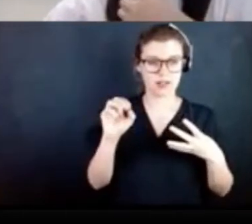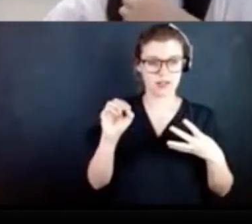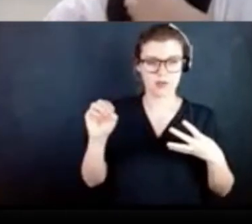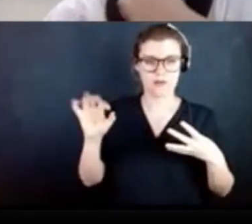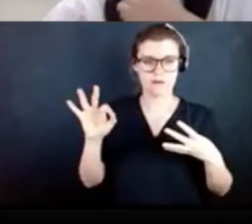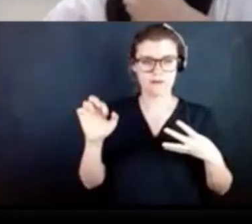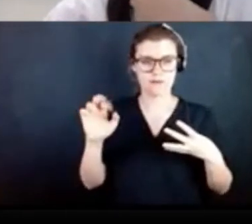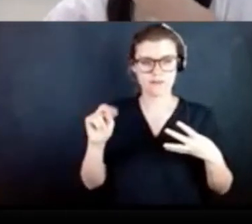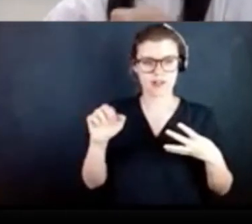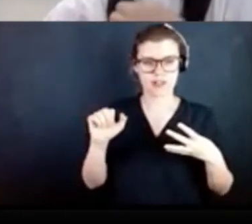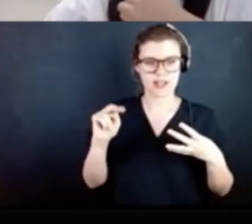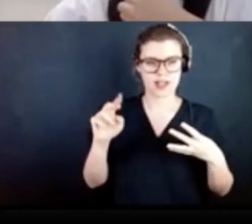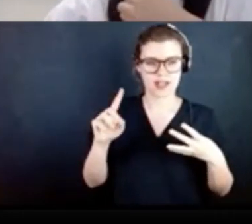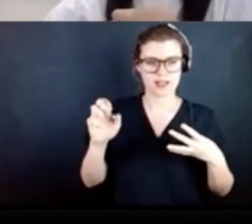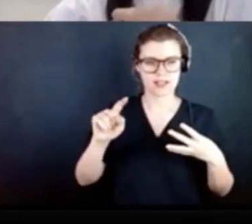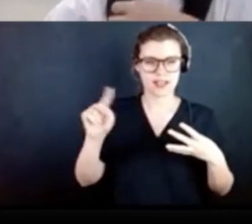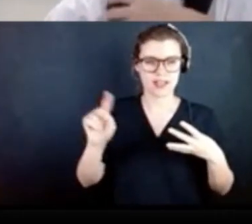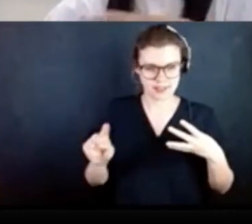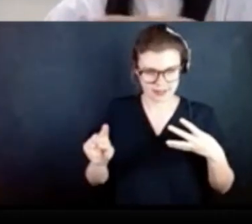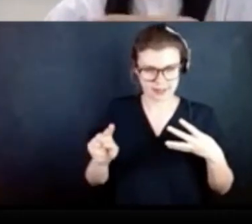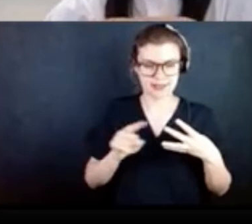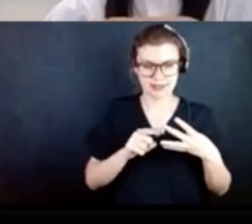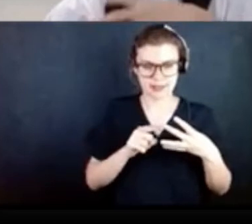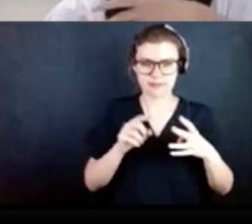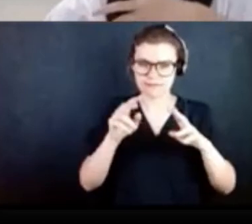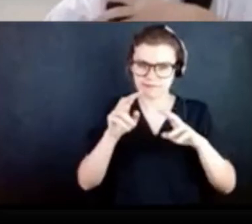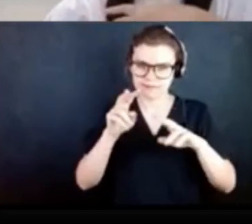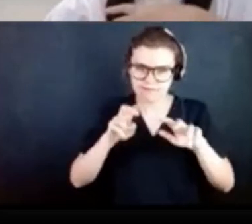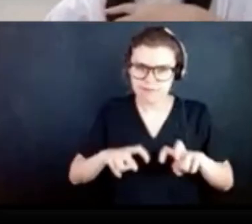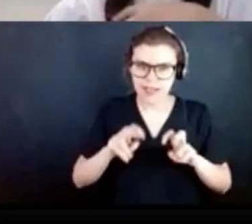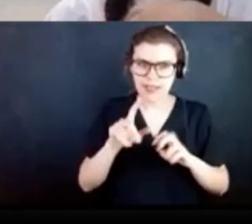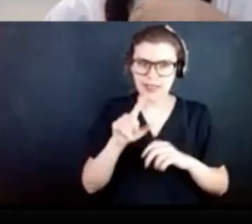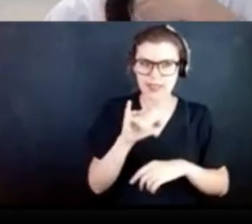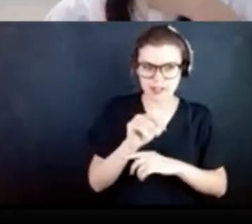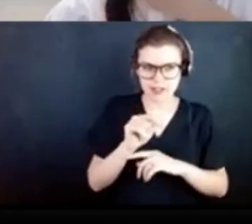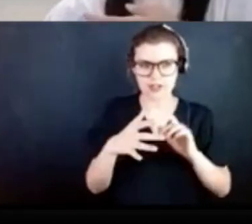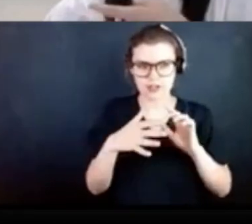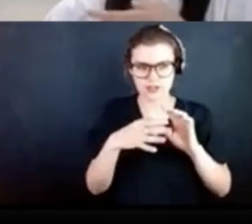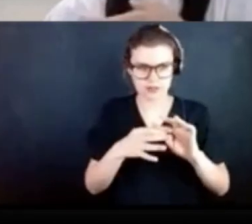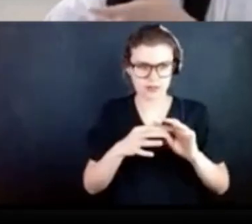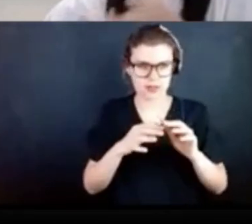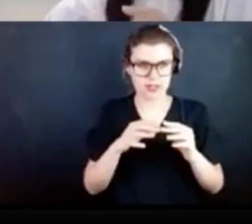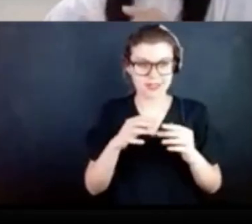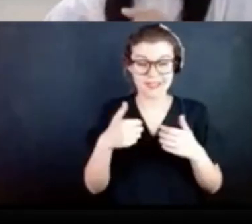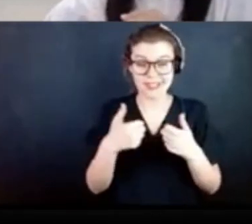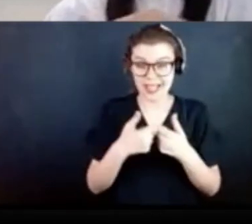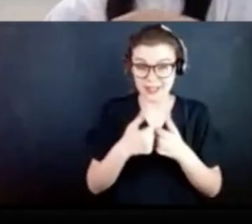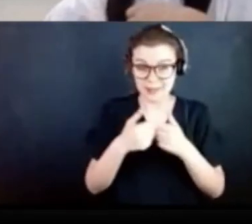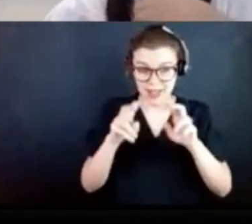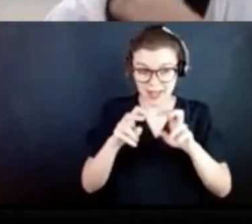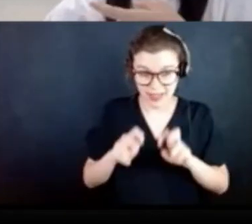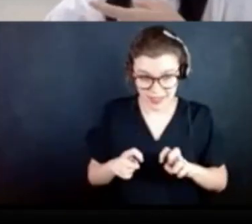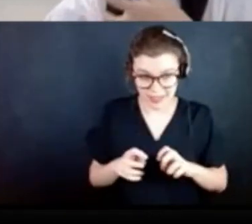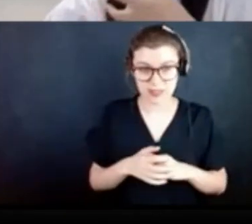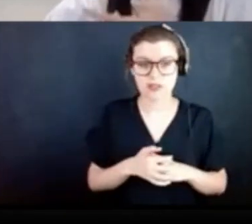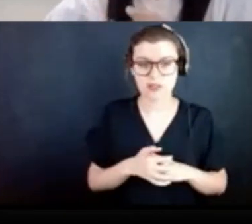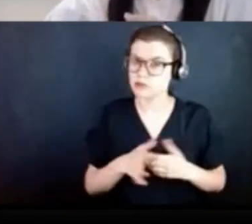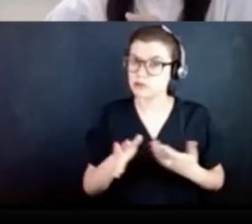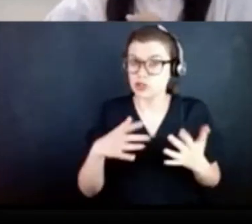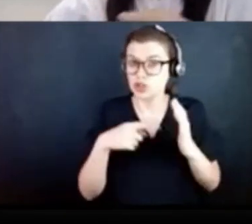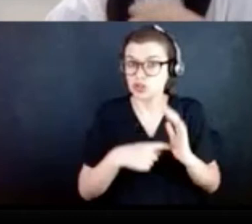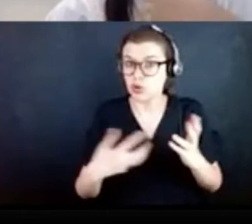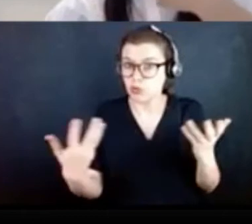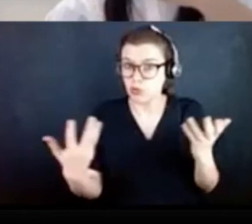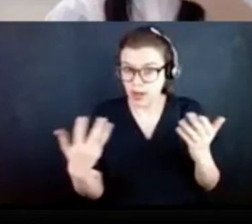applications to game learning analytics data, and the authors demonstrated that raw GLA data can predict impact